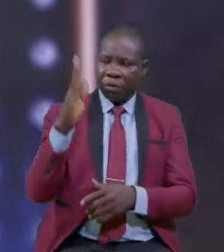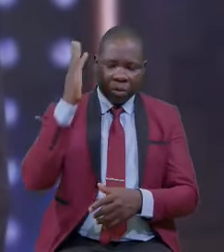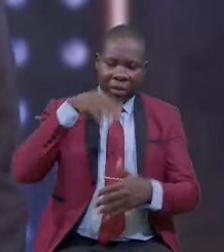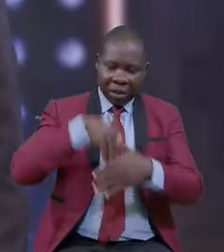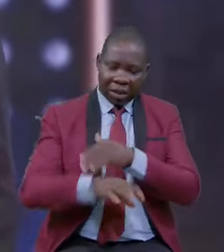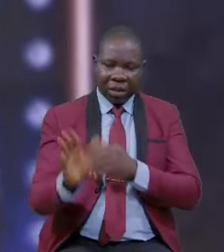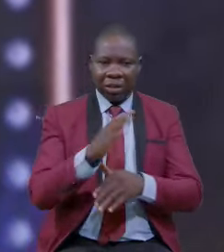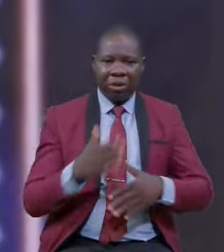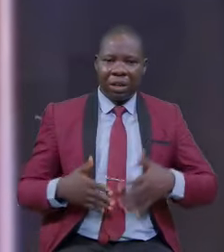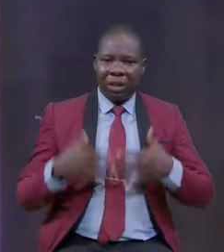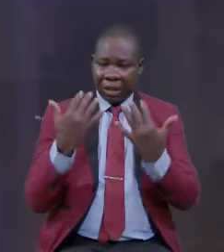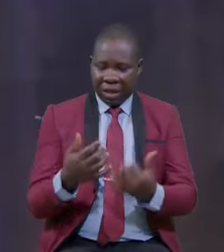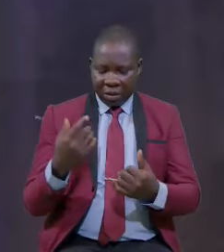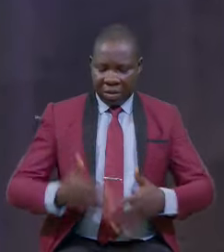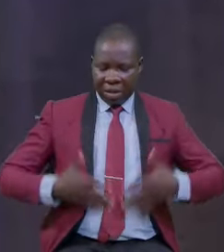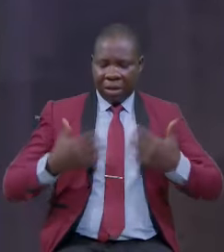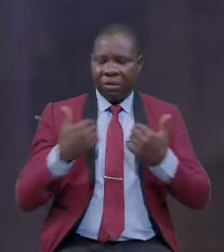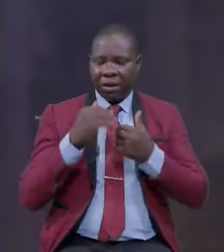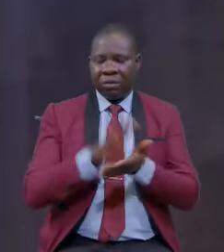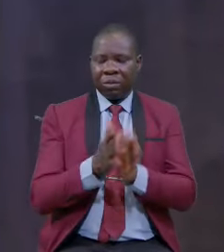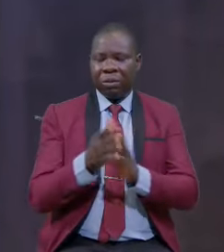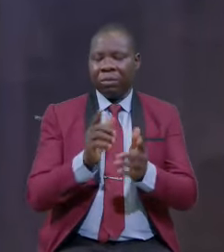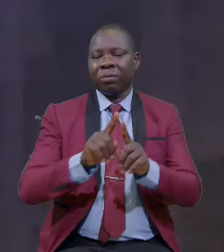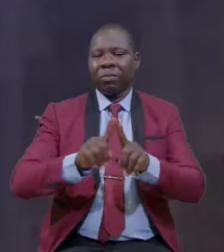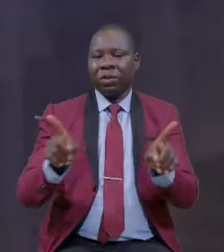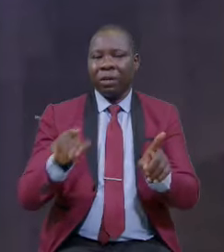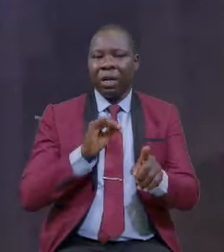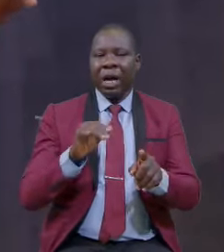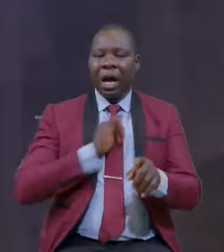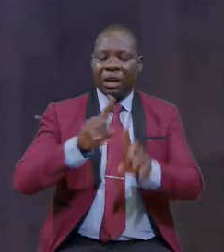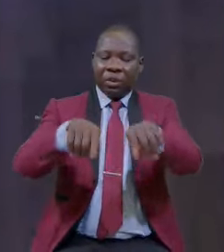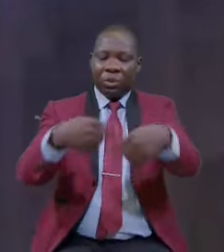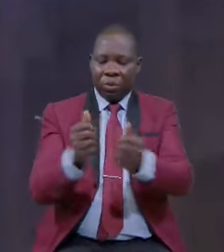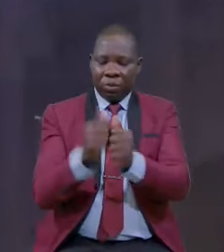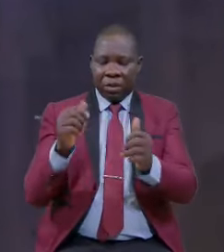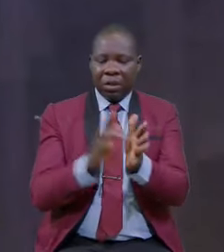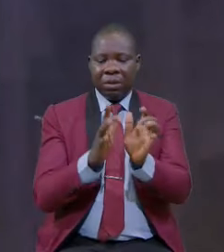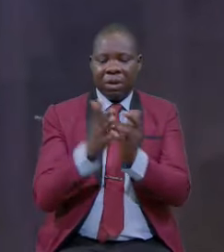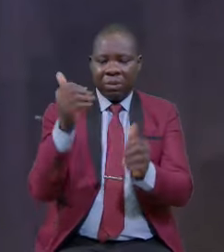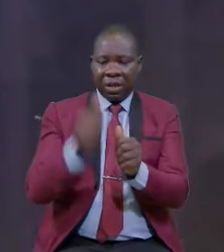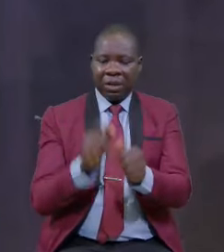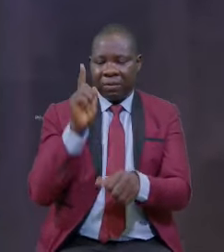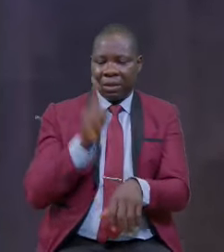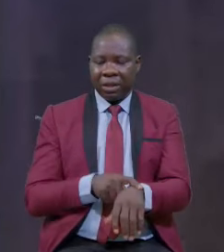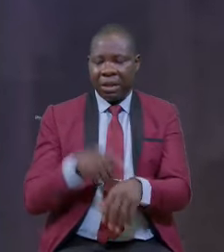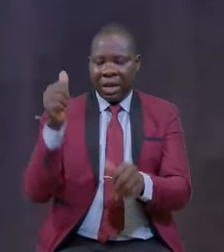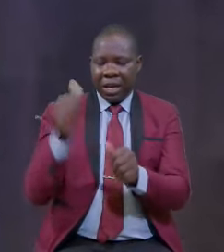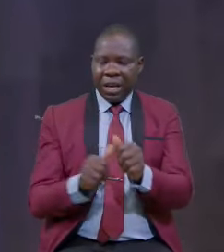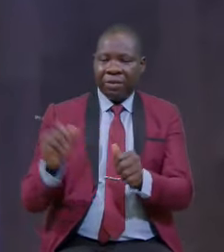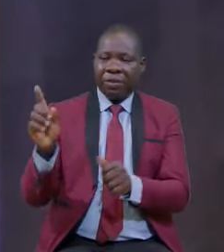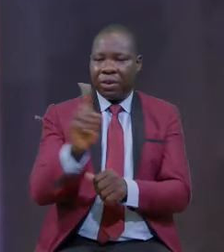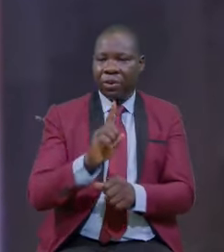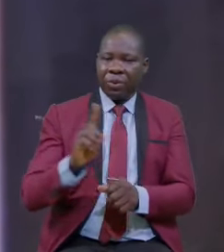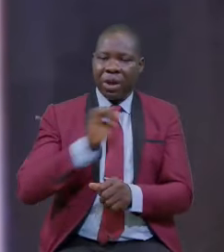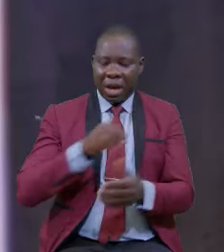Bible every time. Everywhere. I read that Bible anywhere I am,